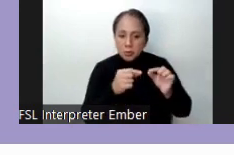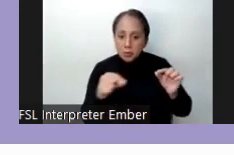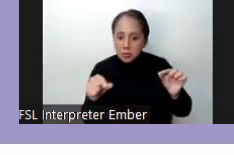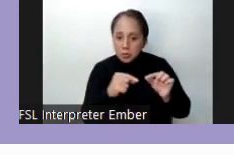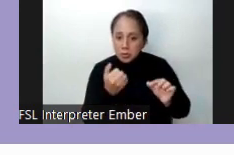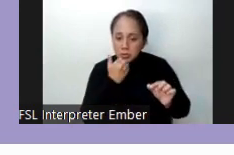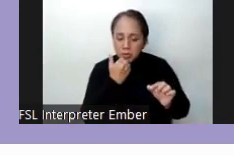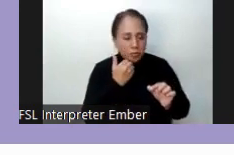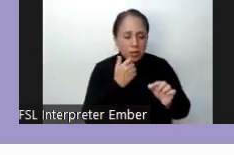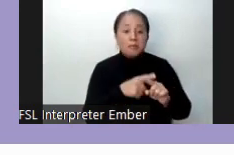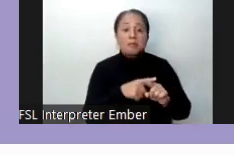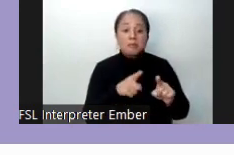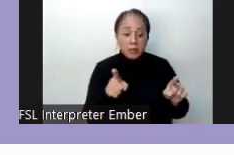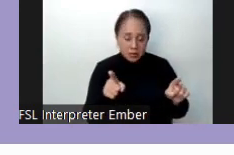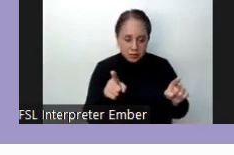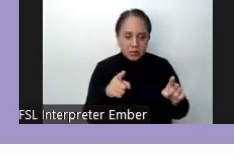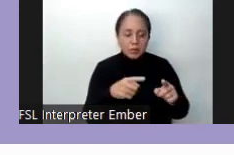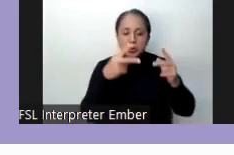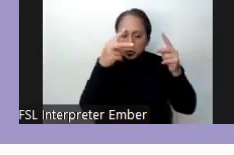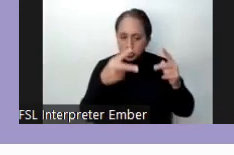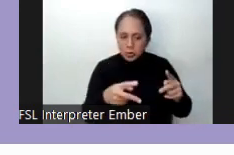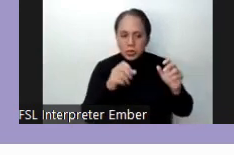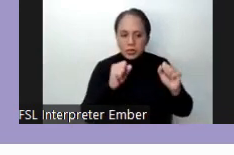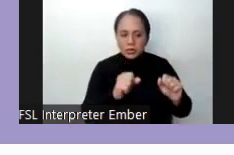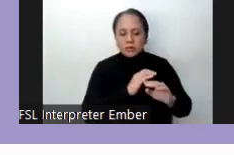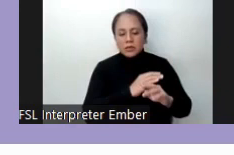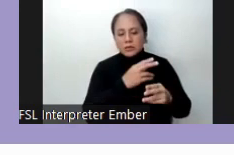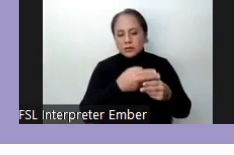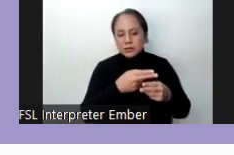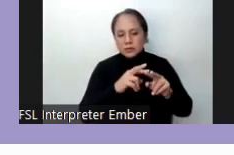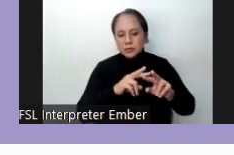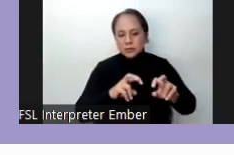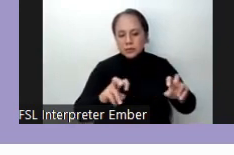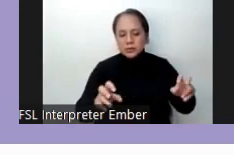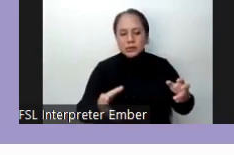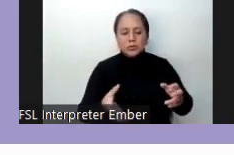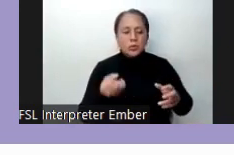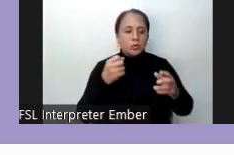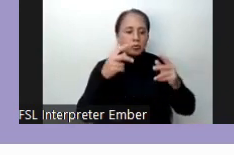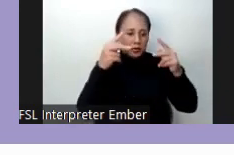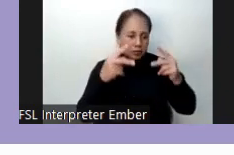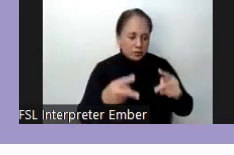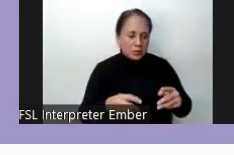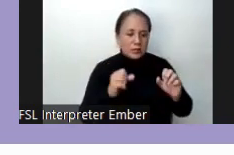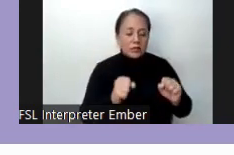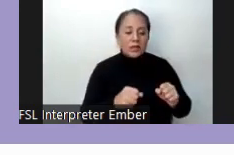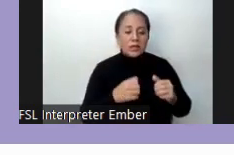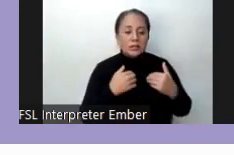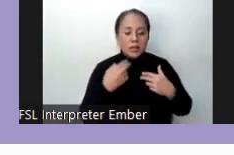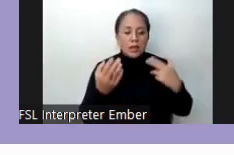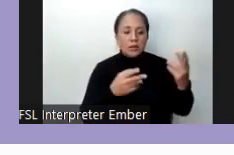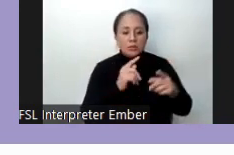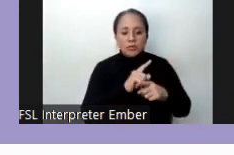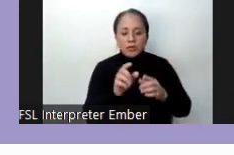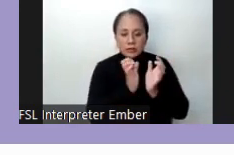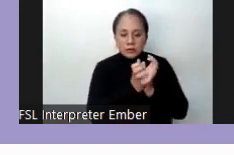errors. However, websites can bluff the names and researches in their websites. They can even hire professional